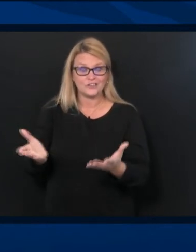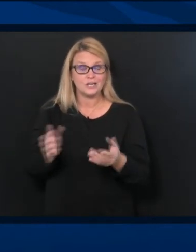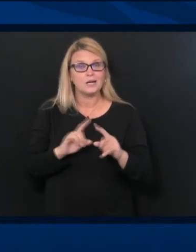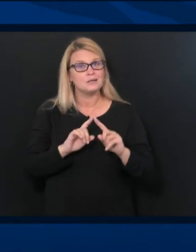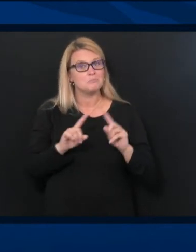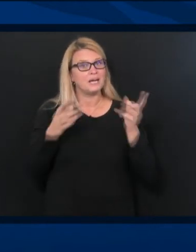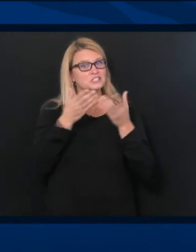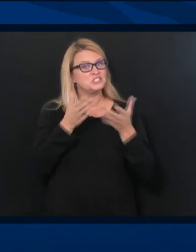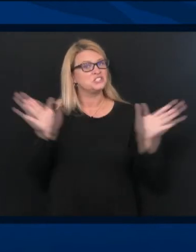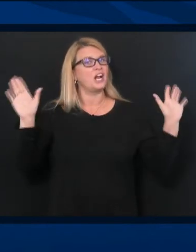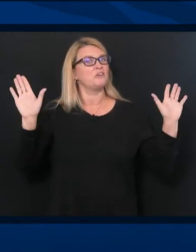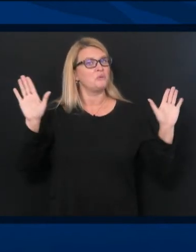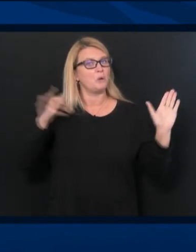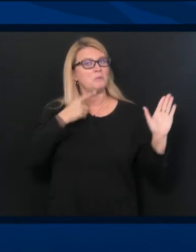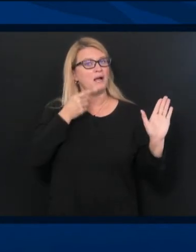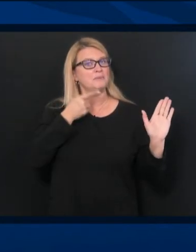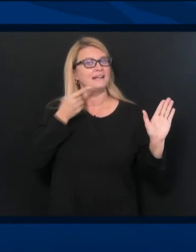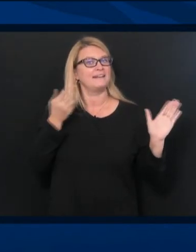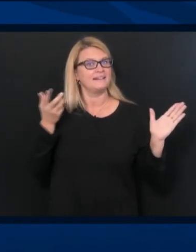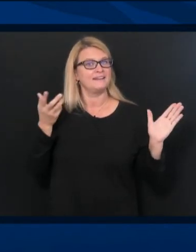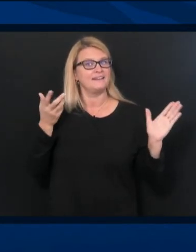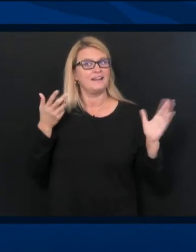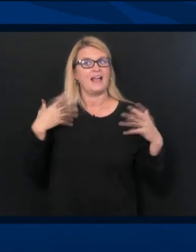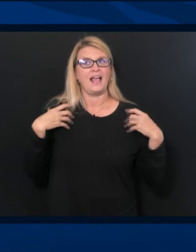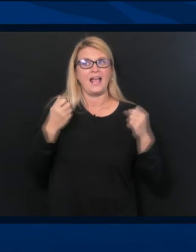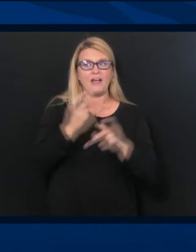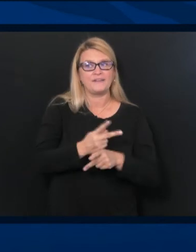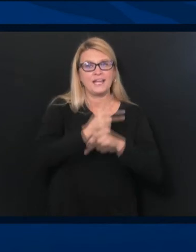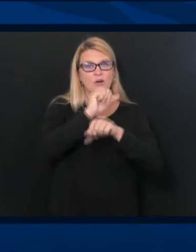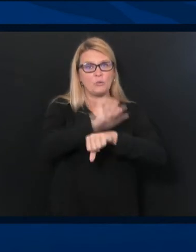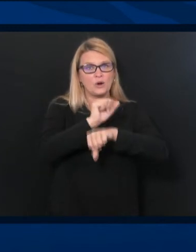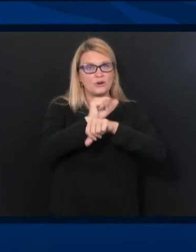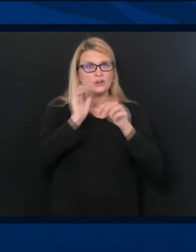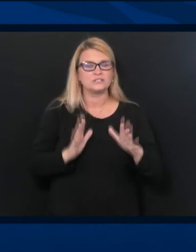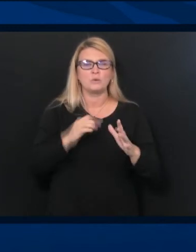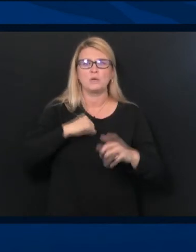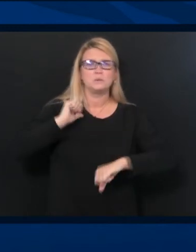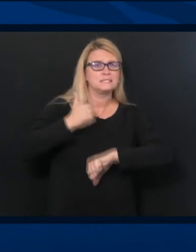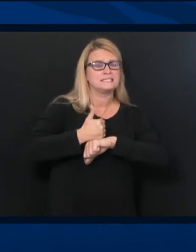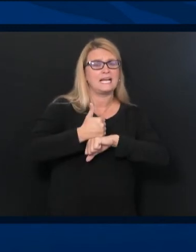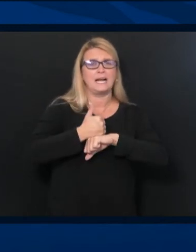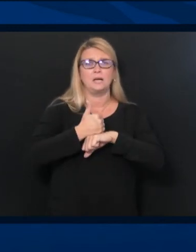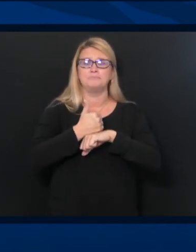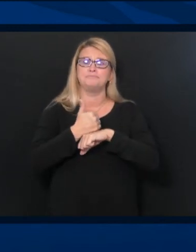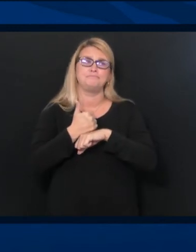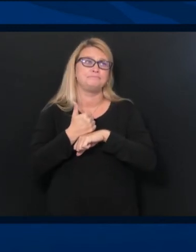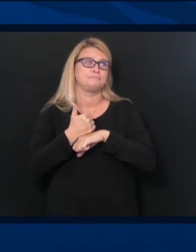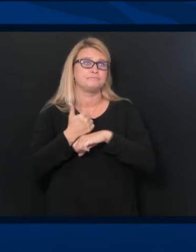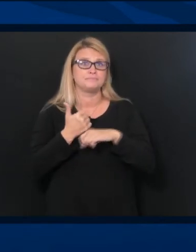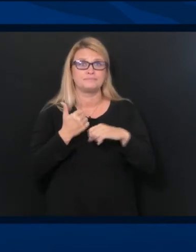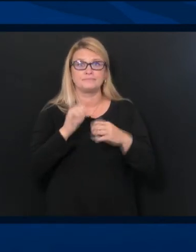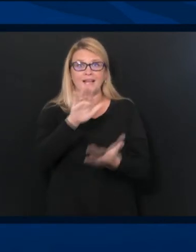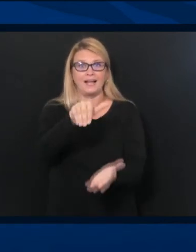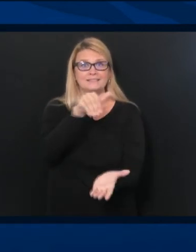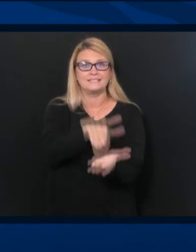general public, with healthcare workers, are we going to set up some sort of